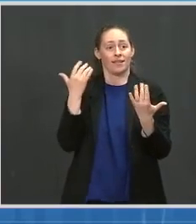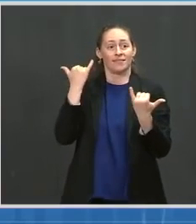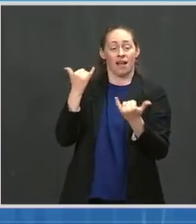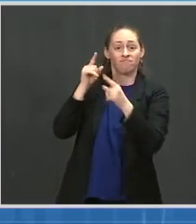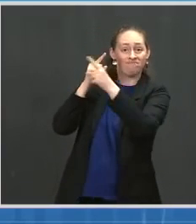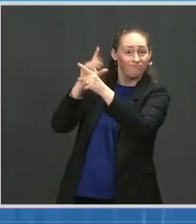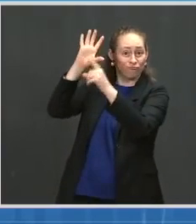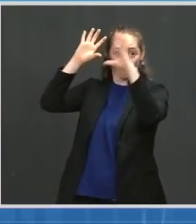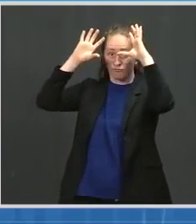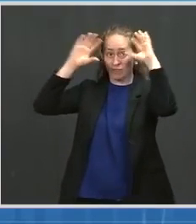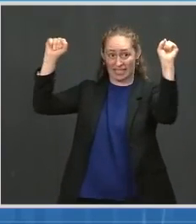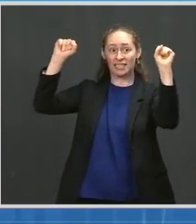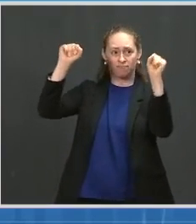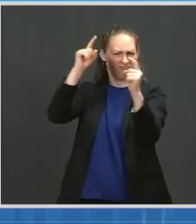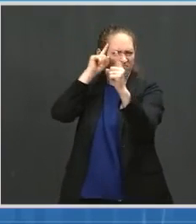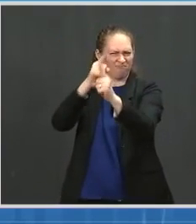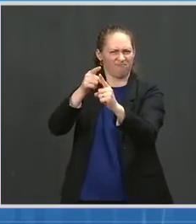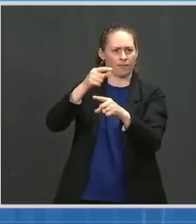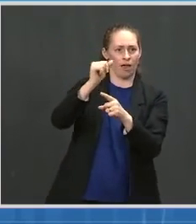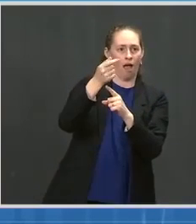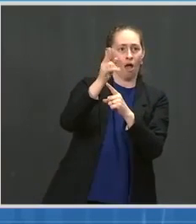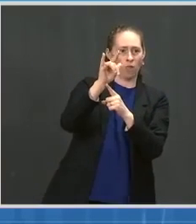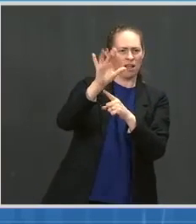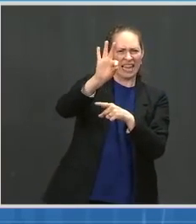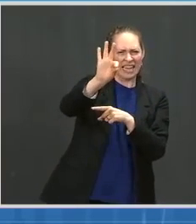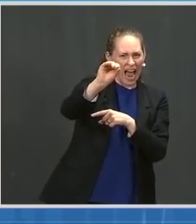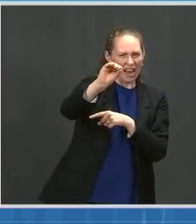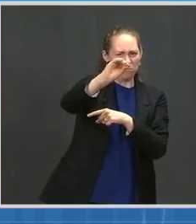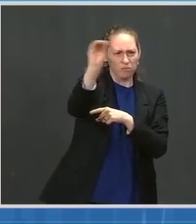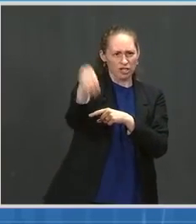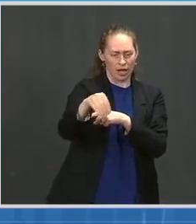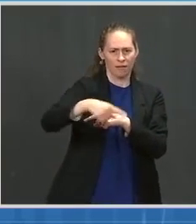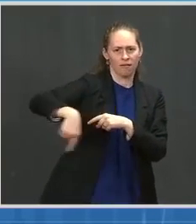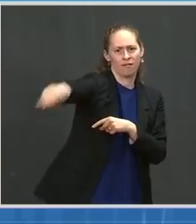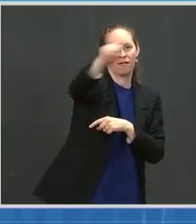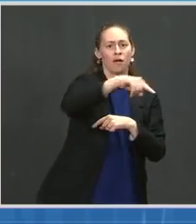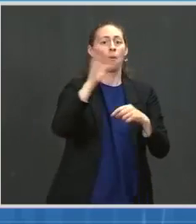have a vaccine site within 5 miles of where they live.